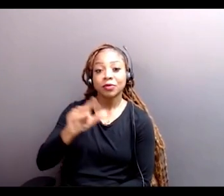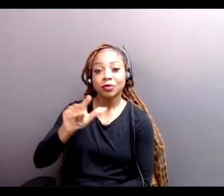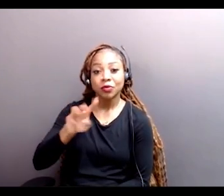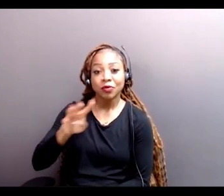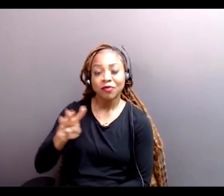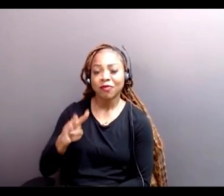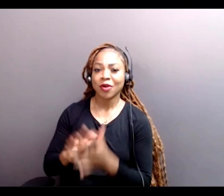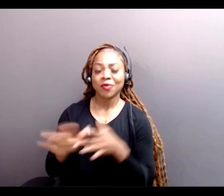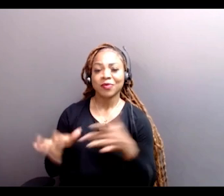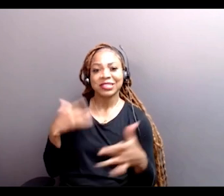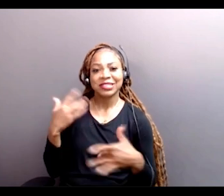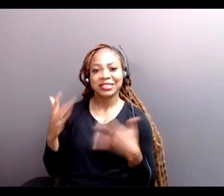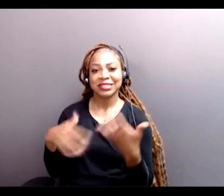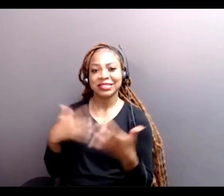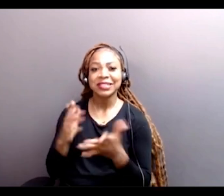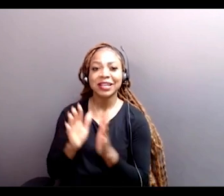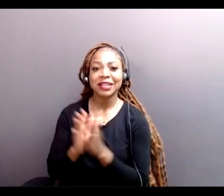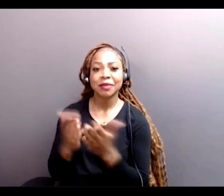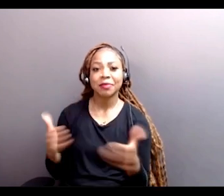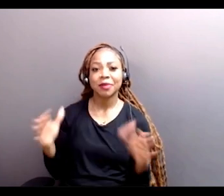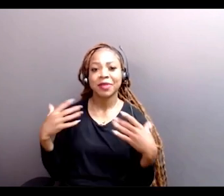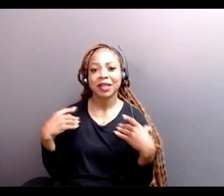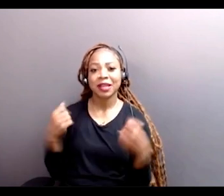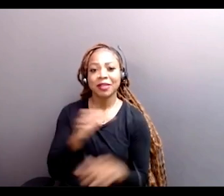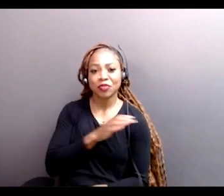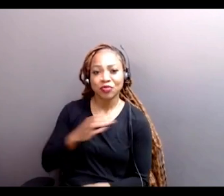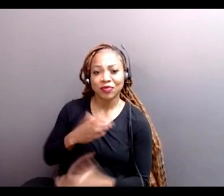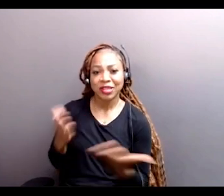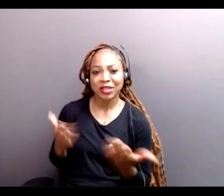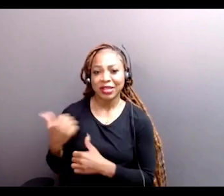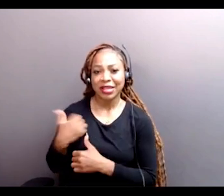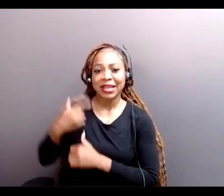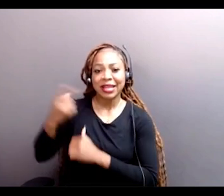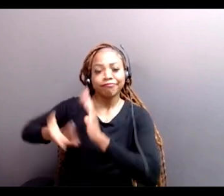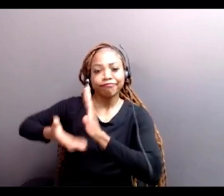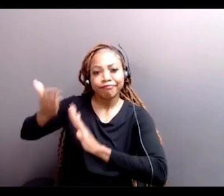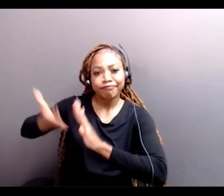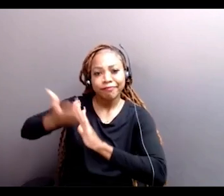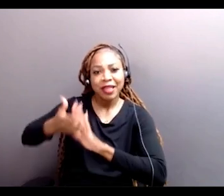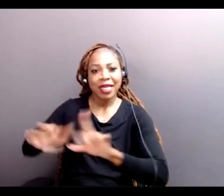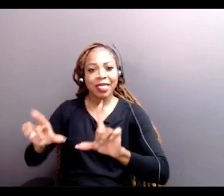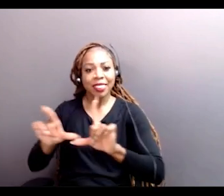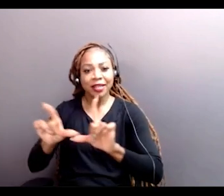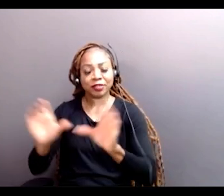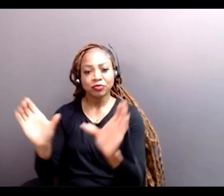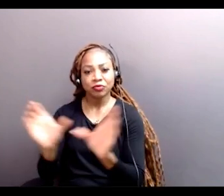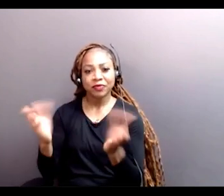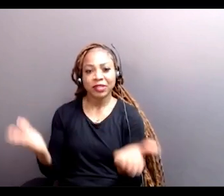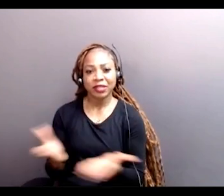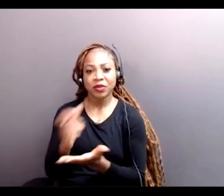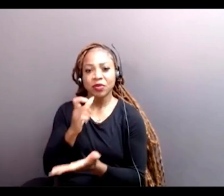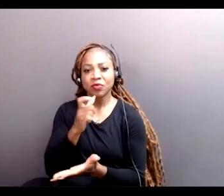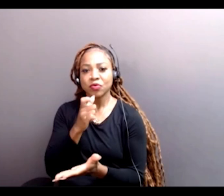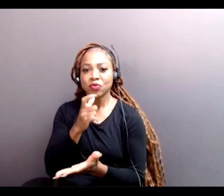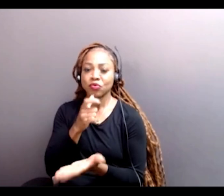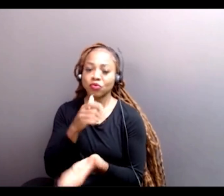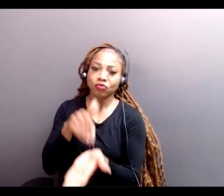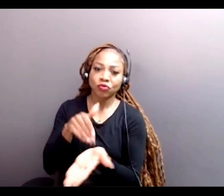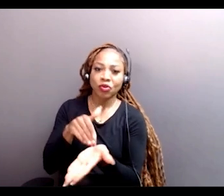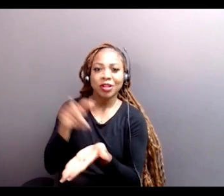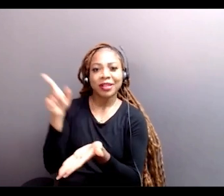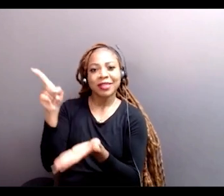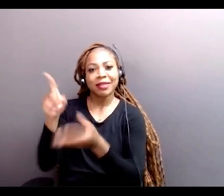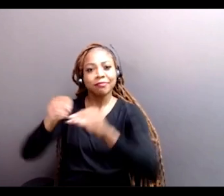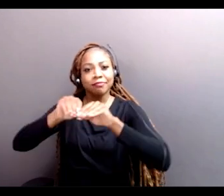Council of Canada, who is the licensing body, who runs the licensing exams for physicians in this country. They released the